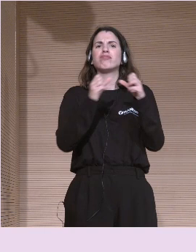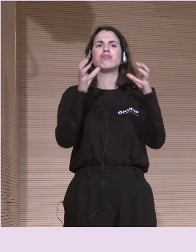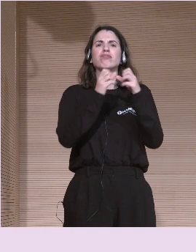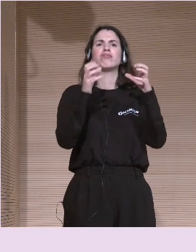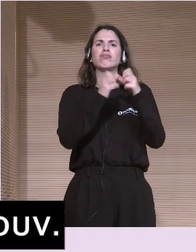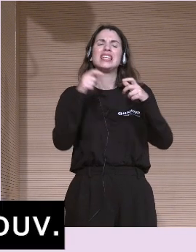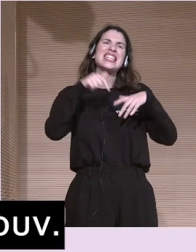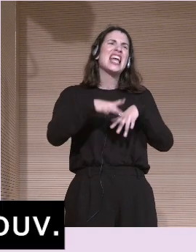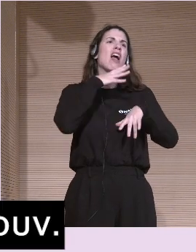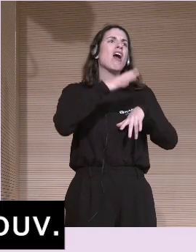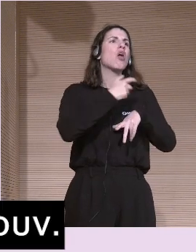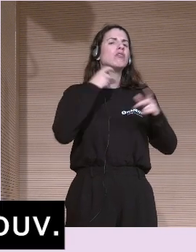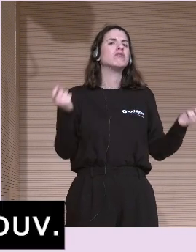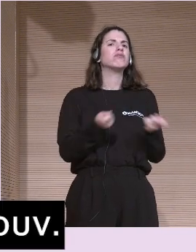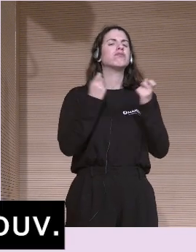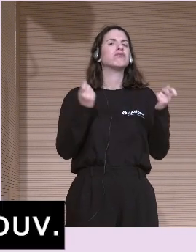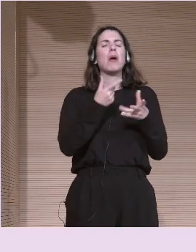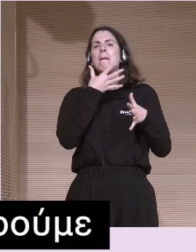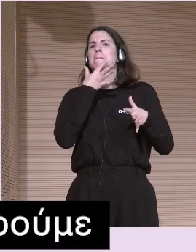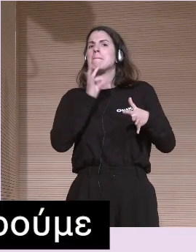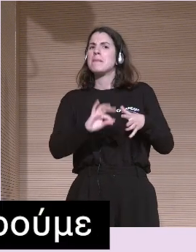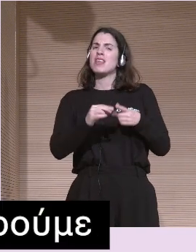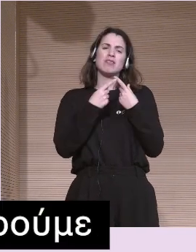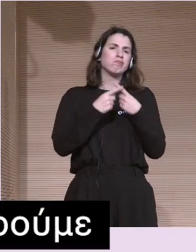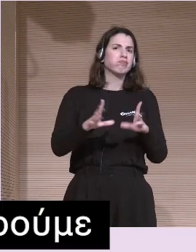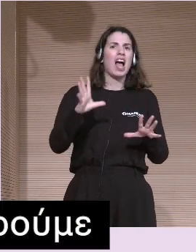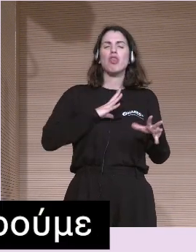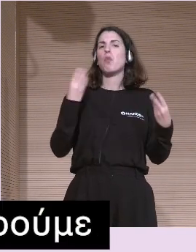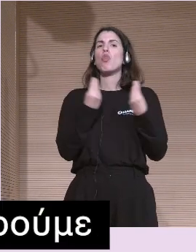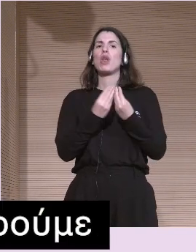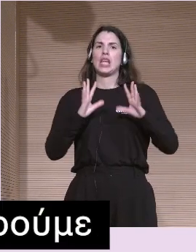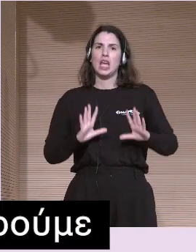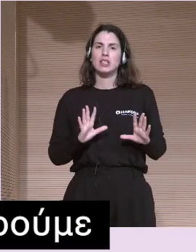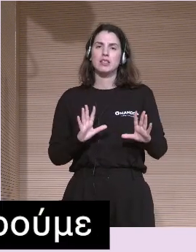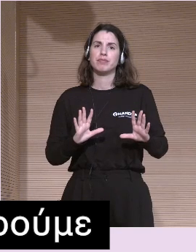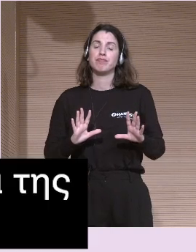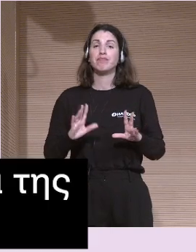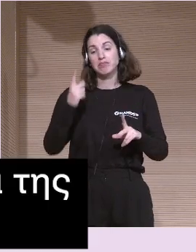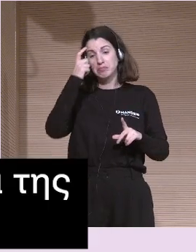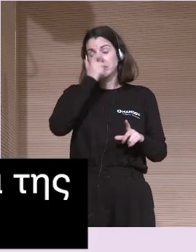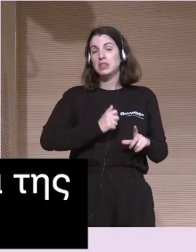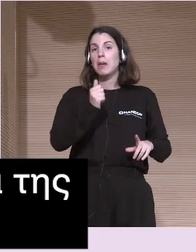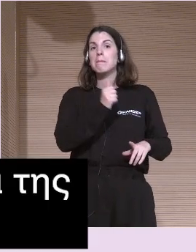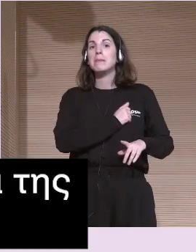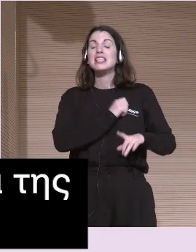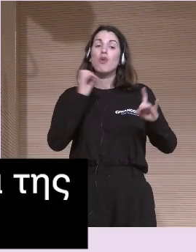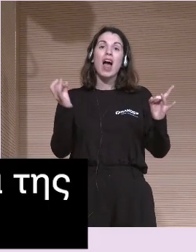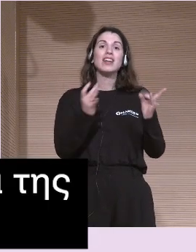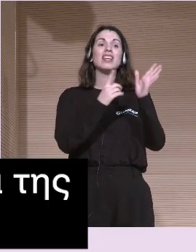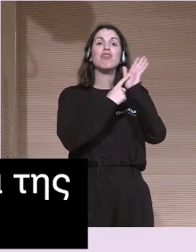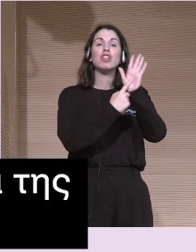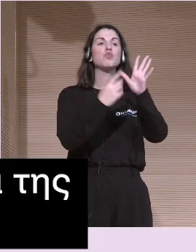noisiest voices, but not always the most interesting things to say. And I think if we show that there are ways in which we can find points of connection and not division